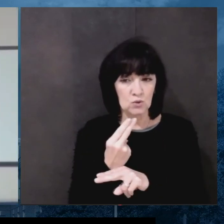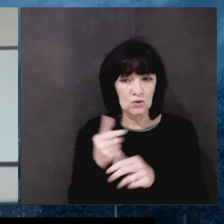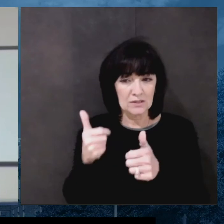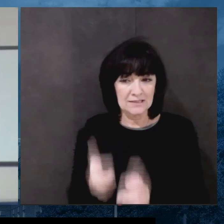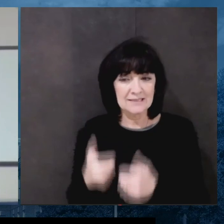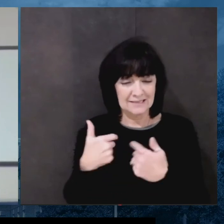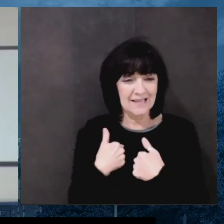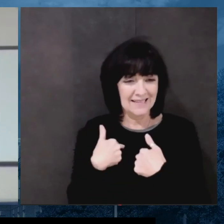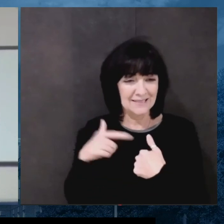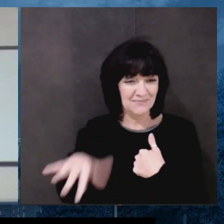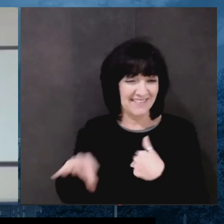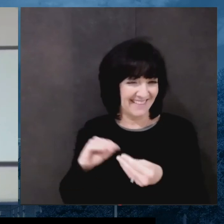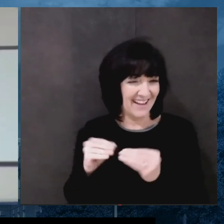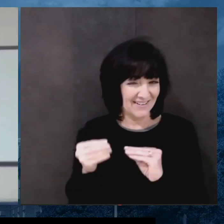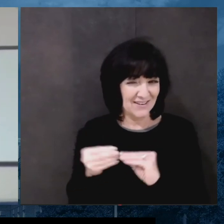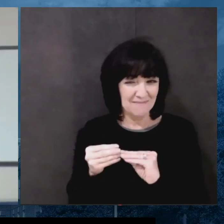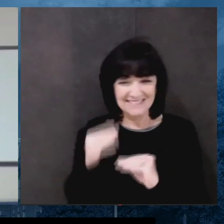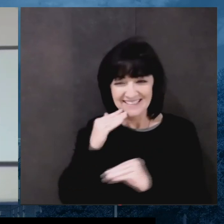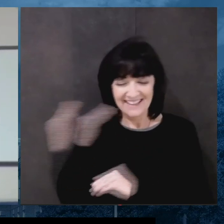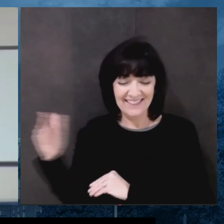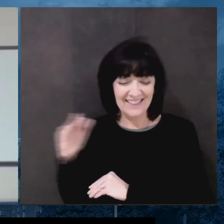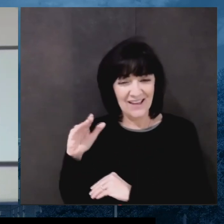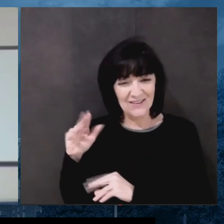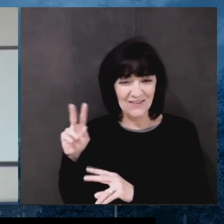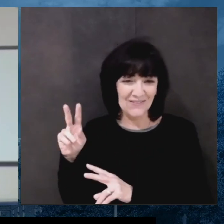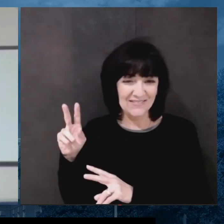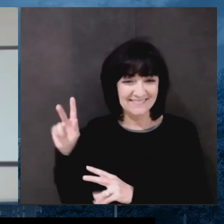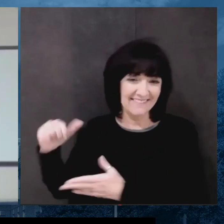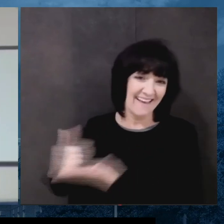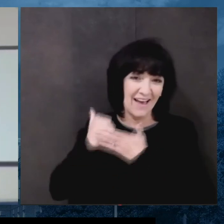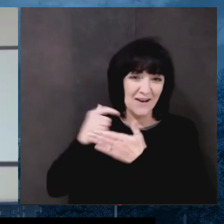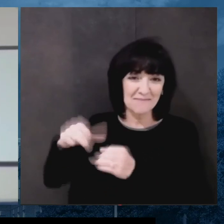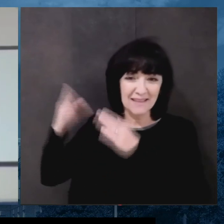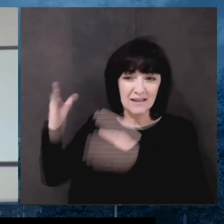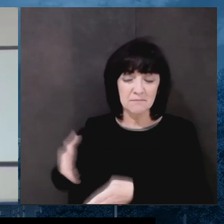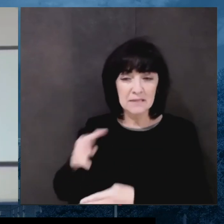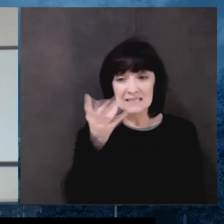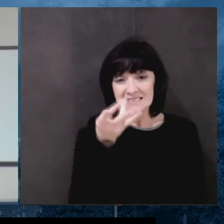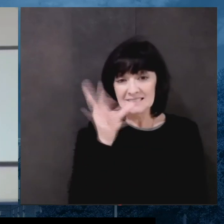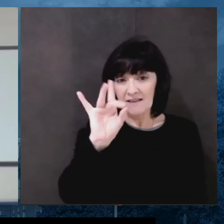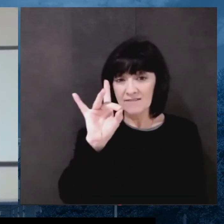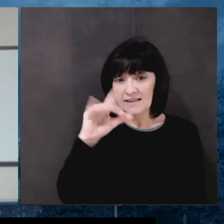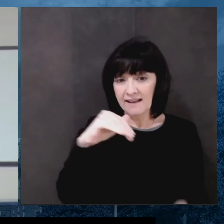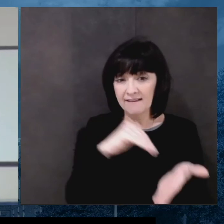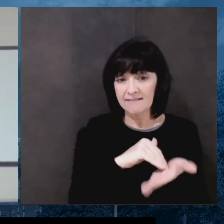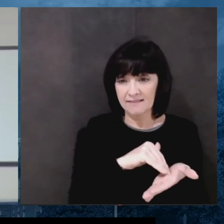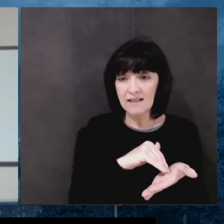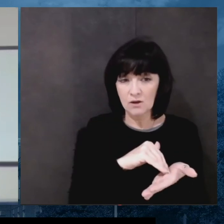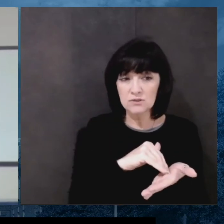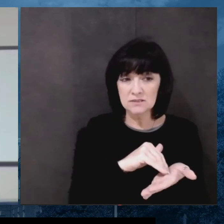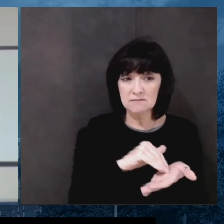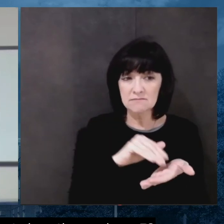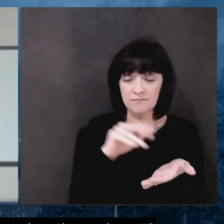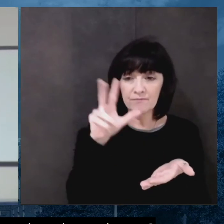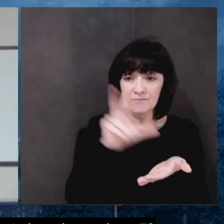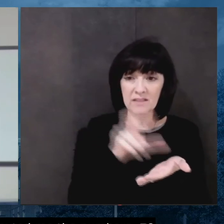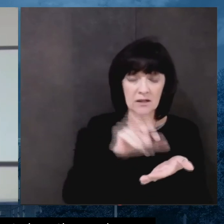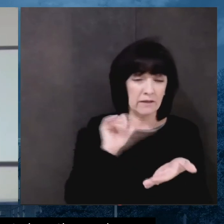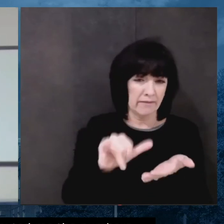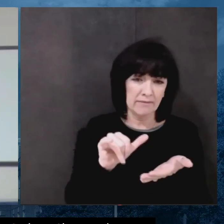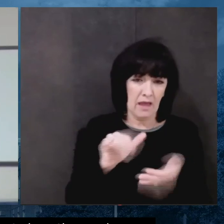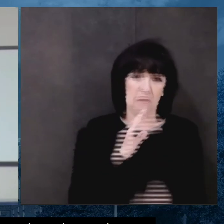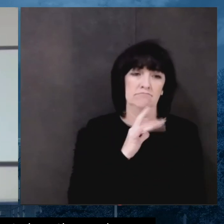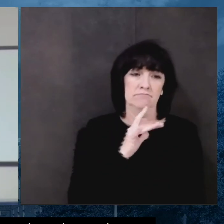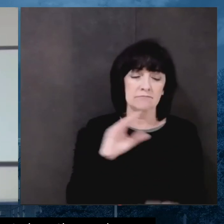numbers. So thank you, Lifeline. So the total downloads of the app is 78,000 downloads. So that's an incredible number. And